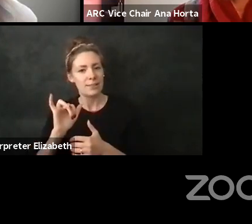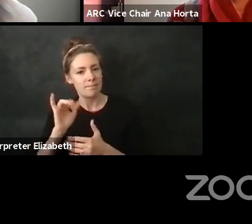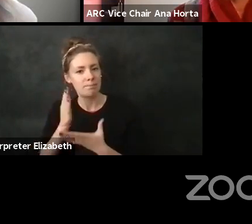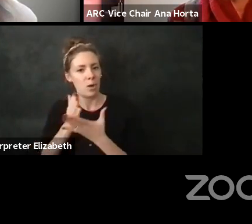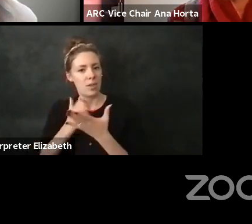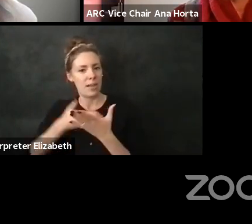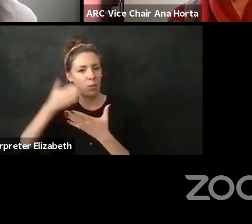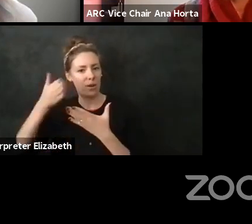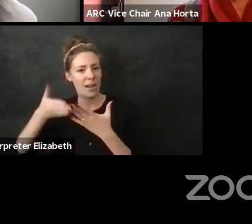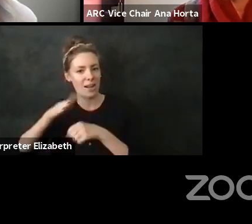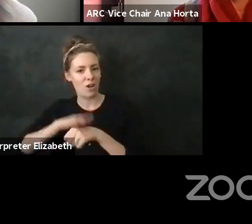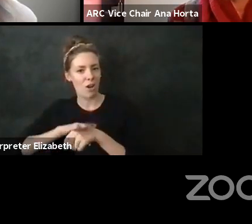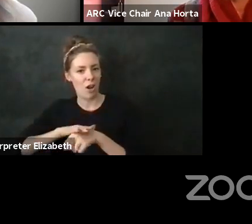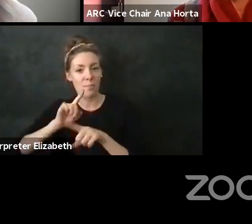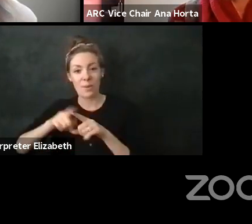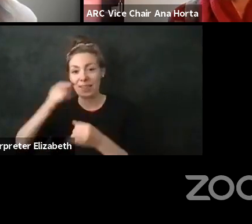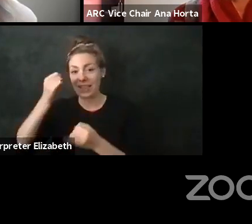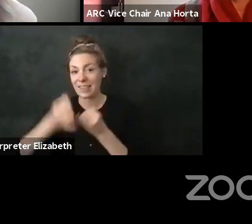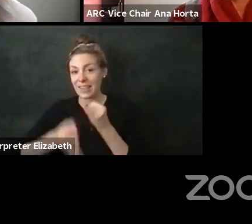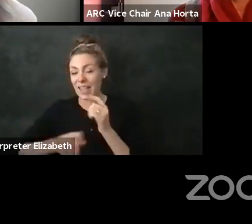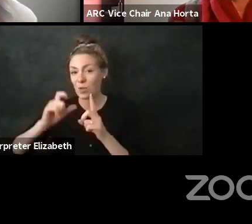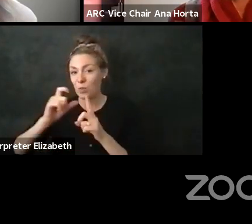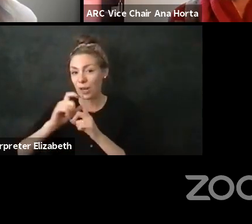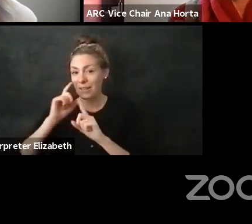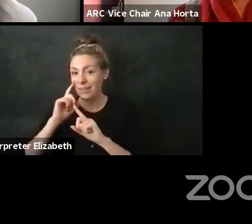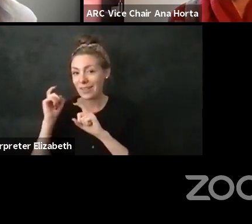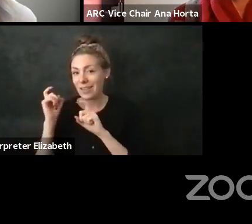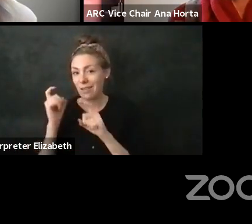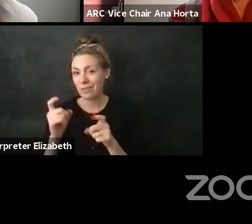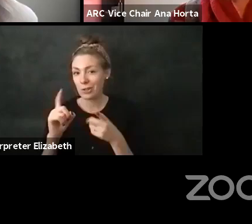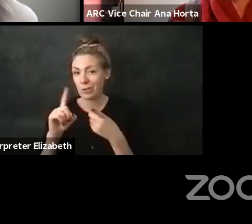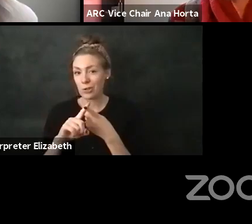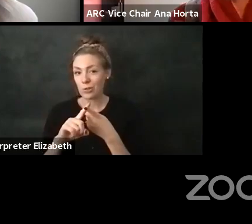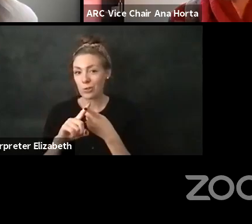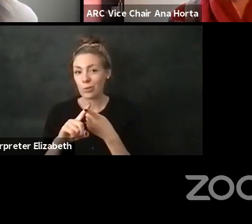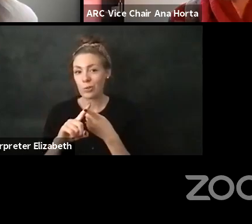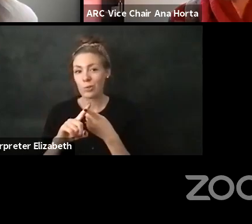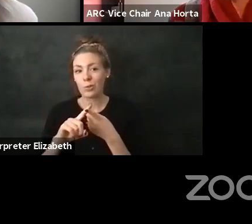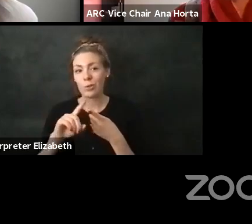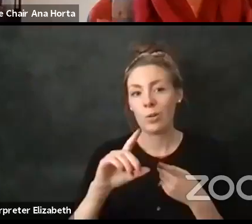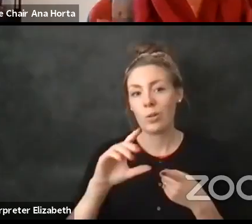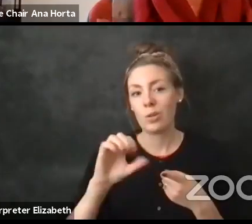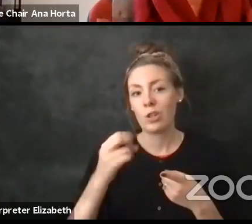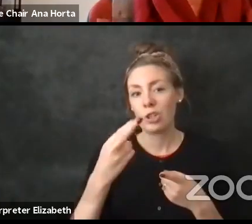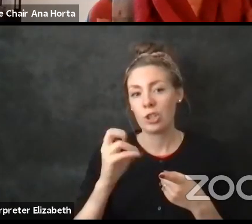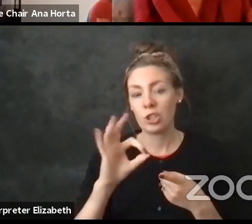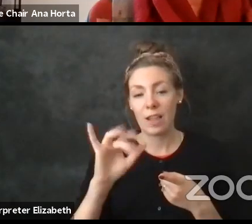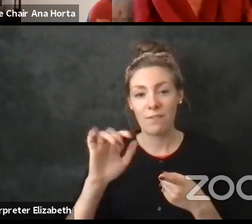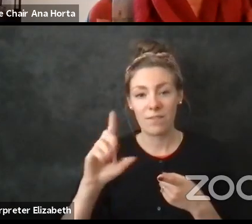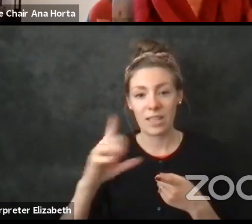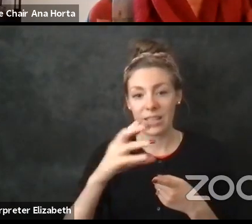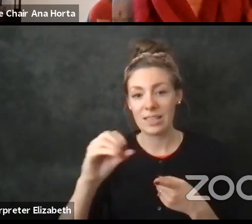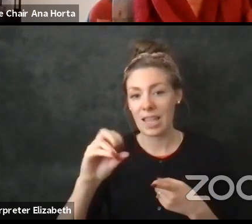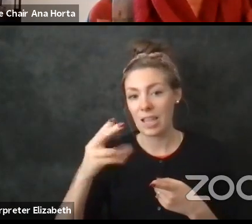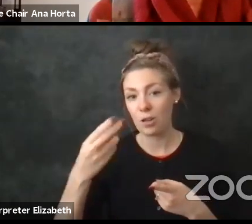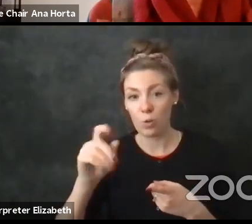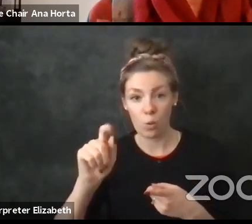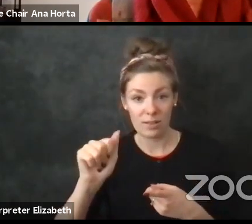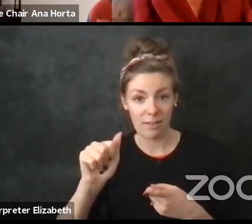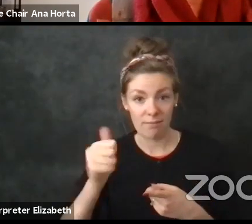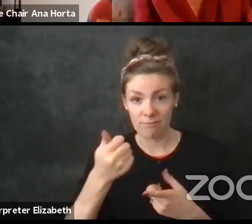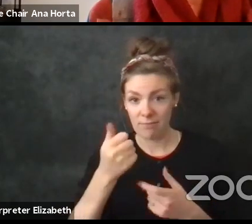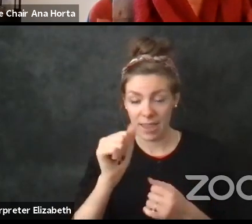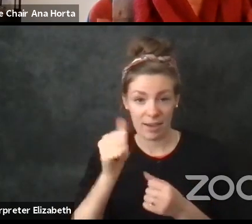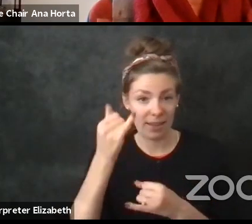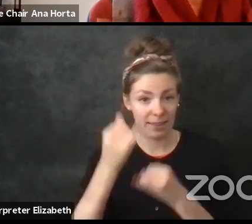end on, but I actually want to give the last words to Vice Chair Huerta and Chair Sheffield to share any of their thoughts or anything that they want